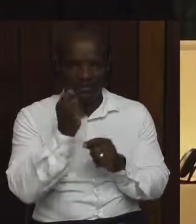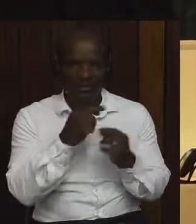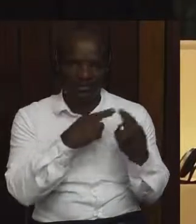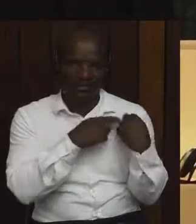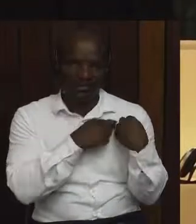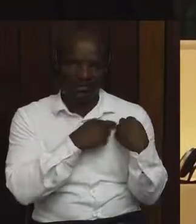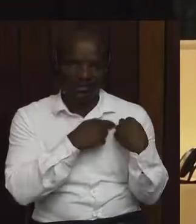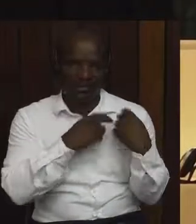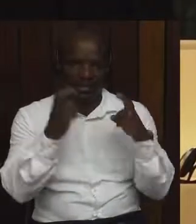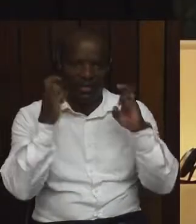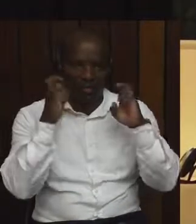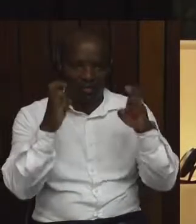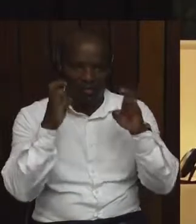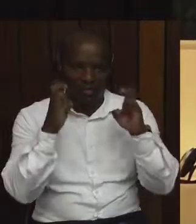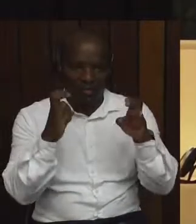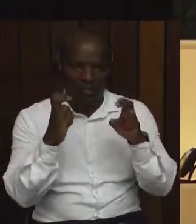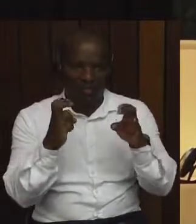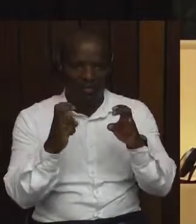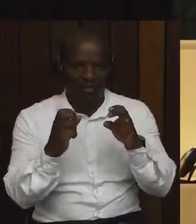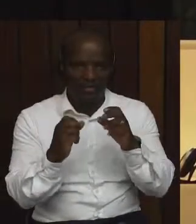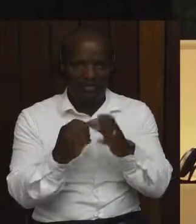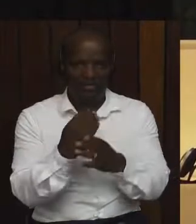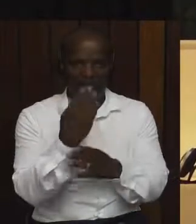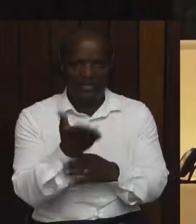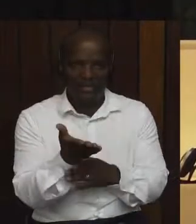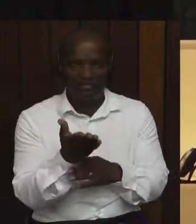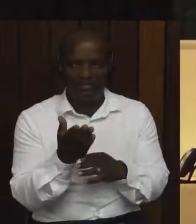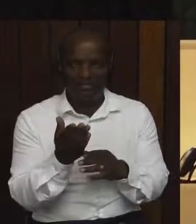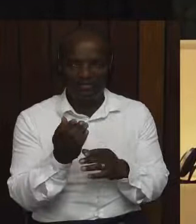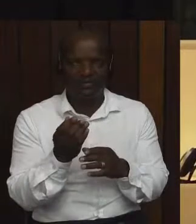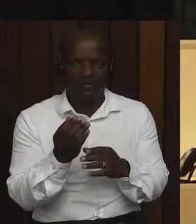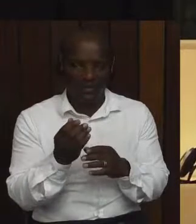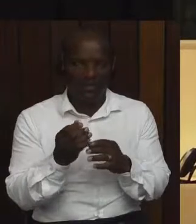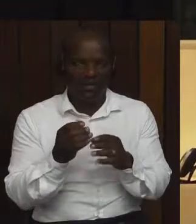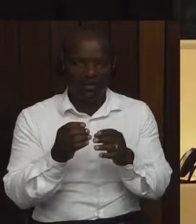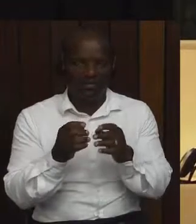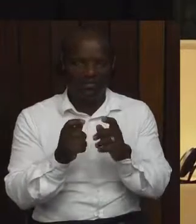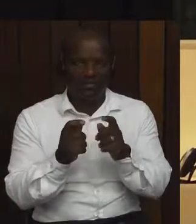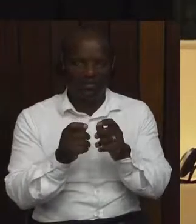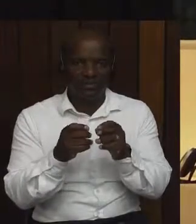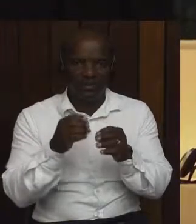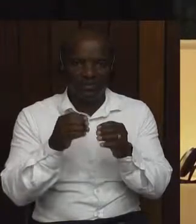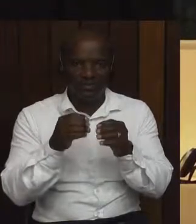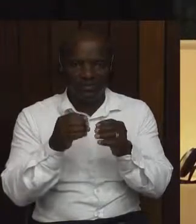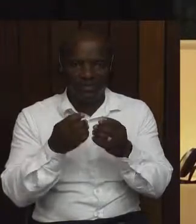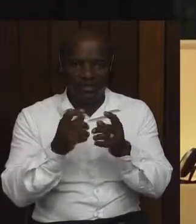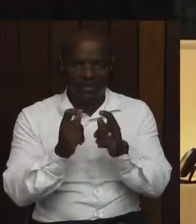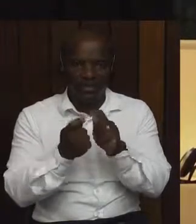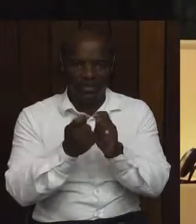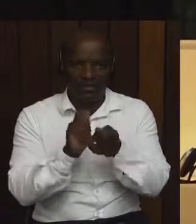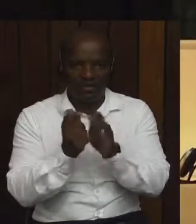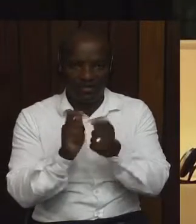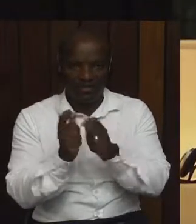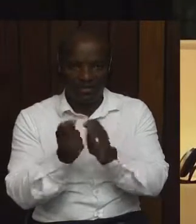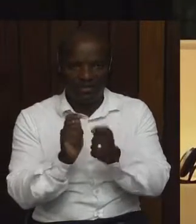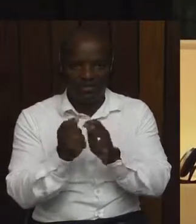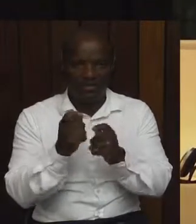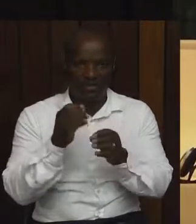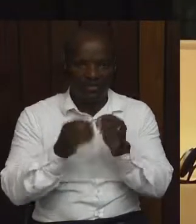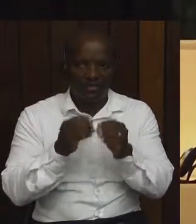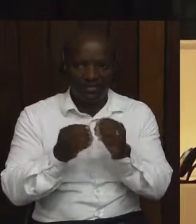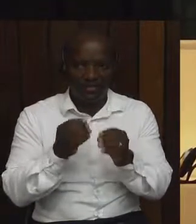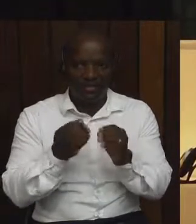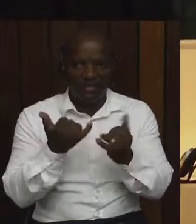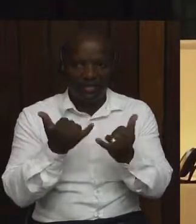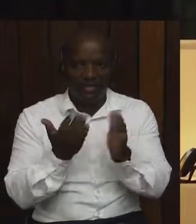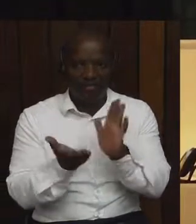bus subsidy. And in terms of the adjustment there, the budget for this particular program, it went